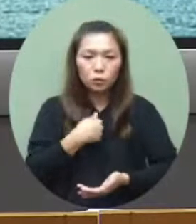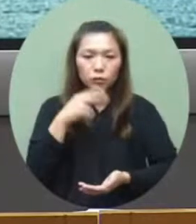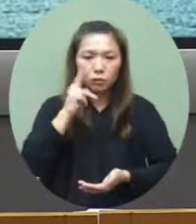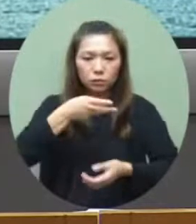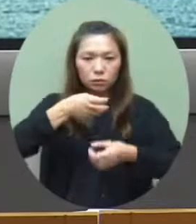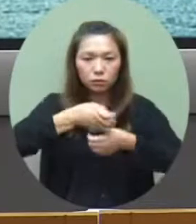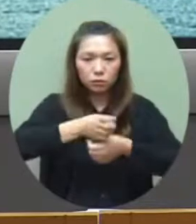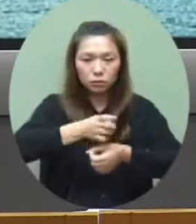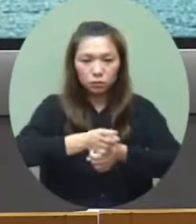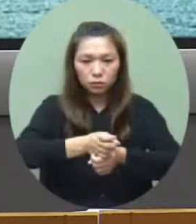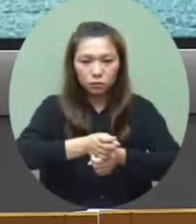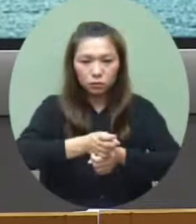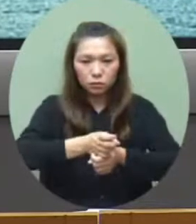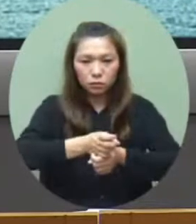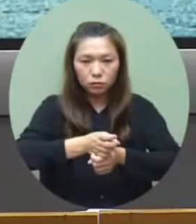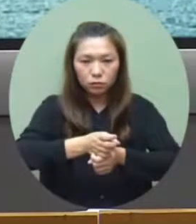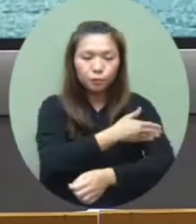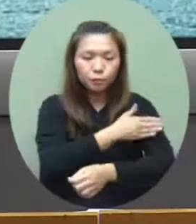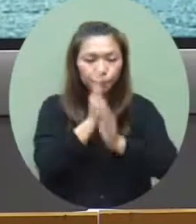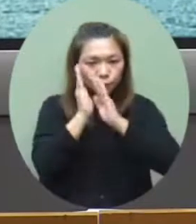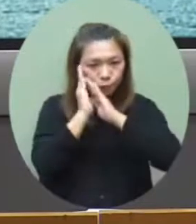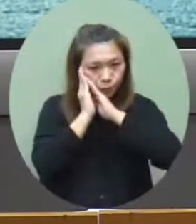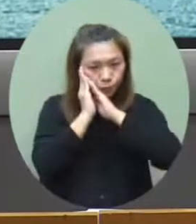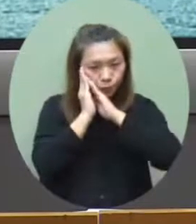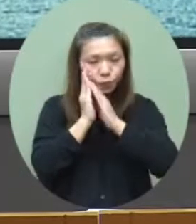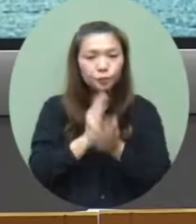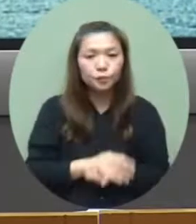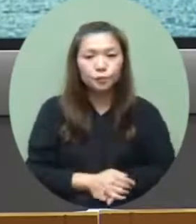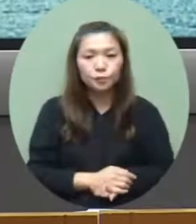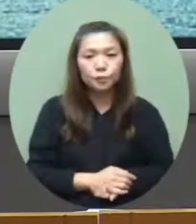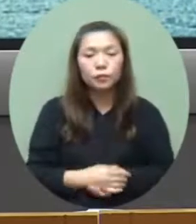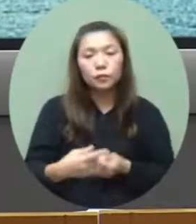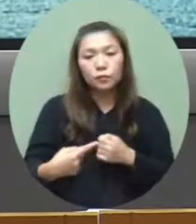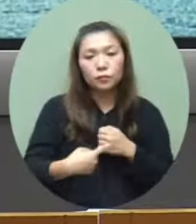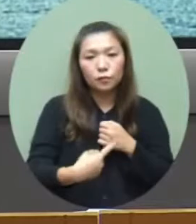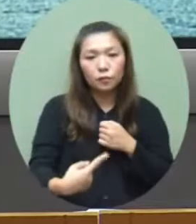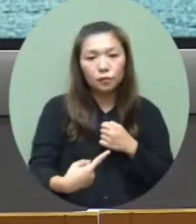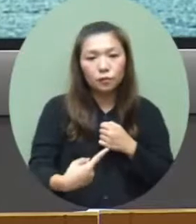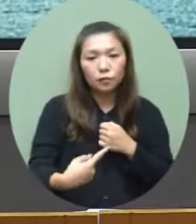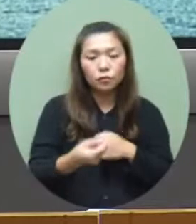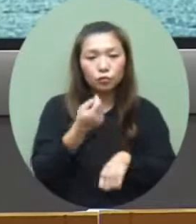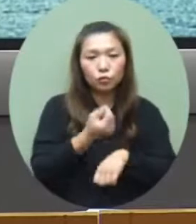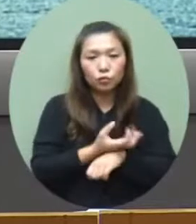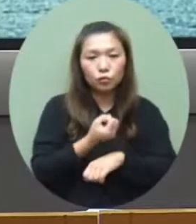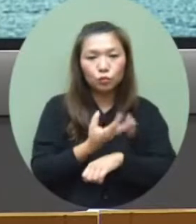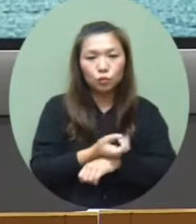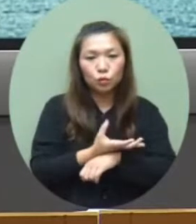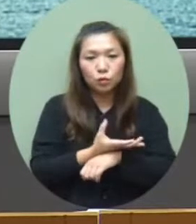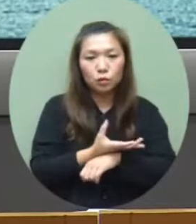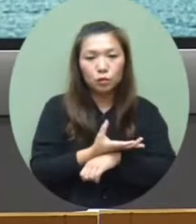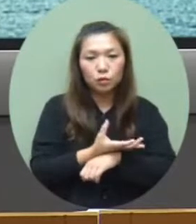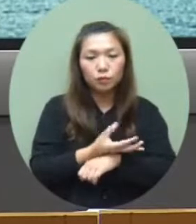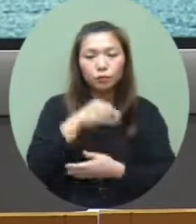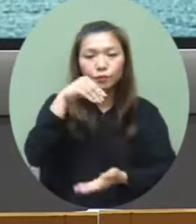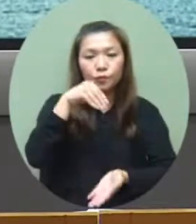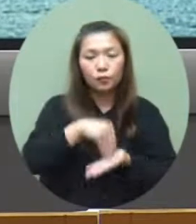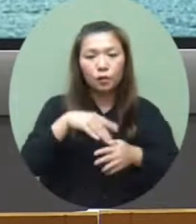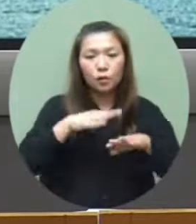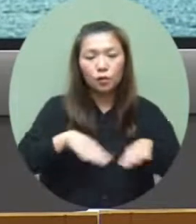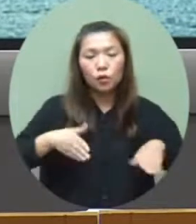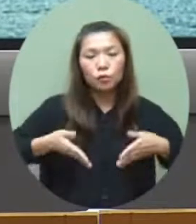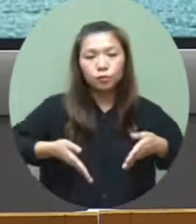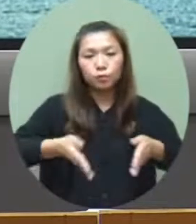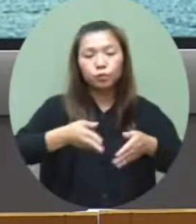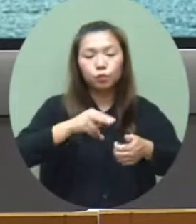RCHDs having recorded infections, and some residents will have to be quarantined. The first one is in Chun Wan, Ding